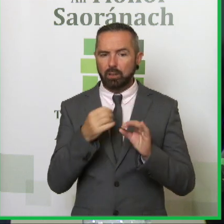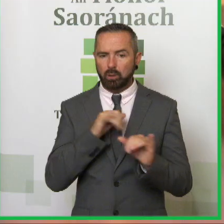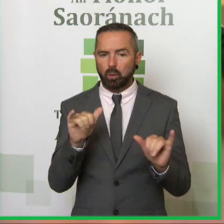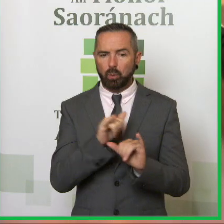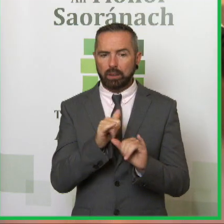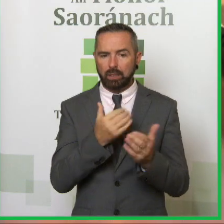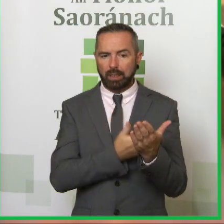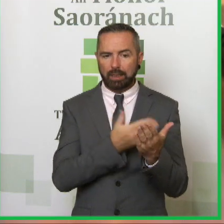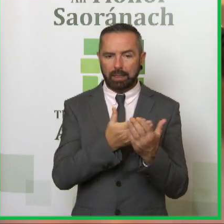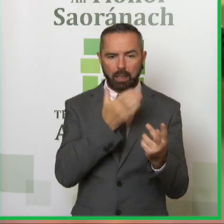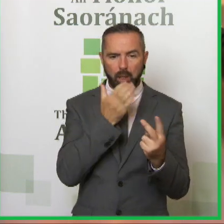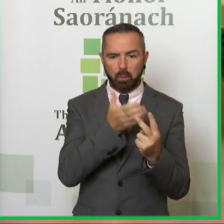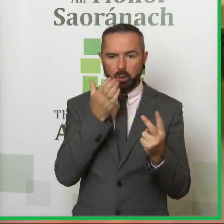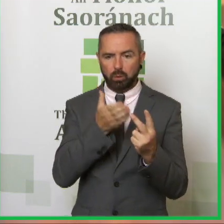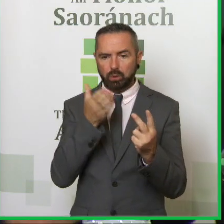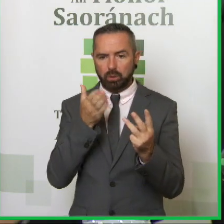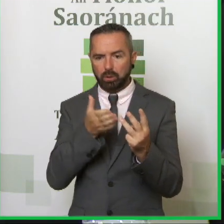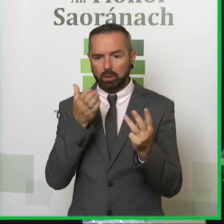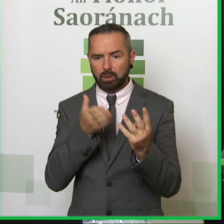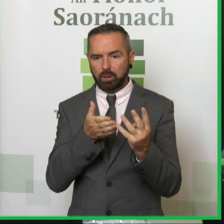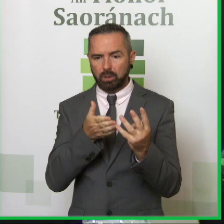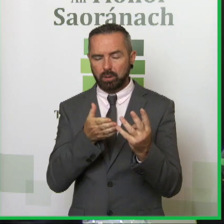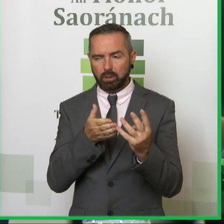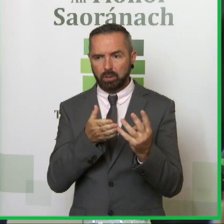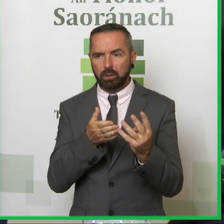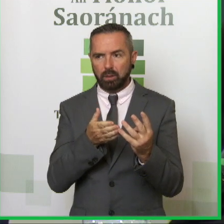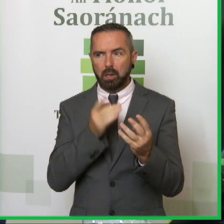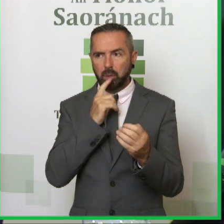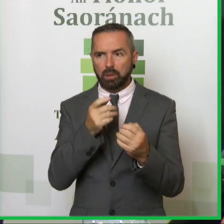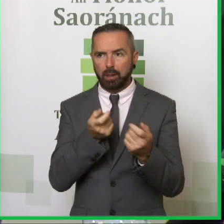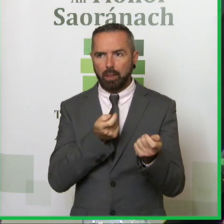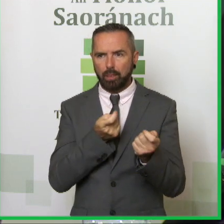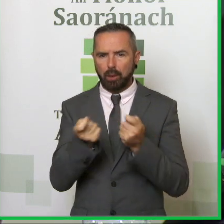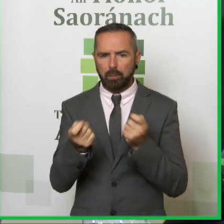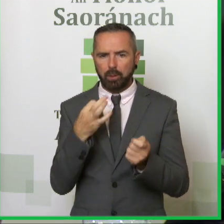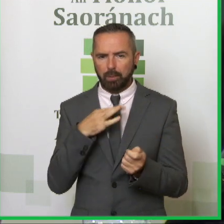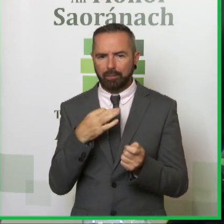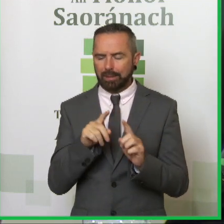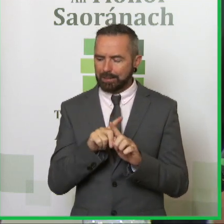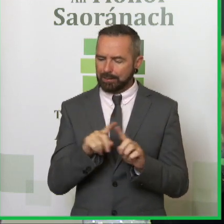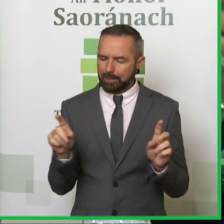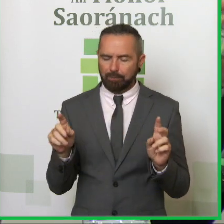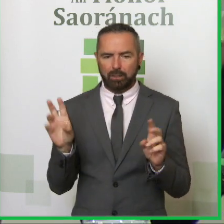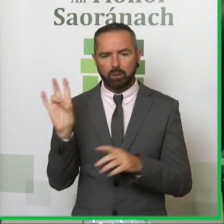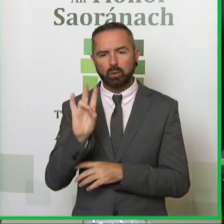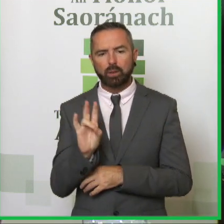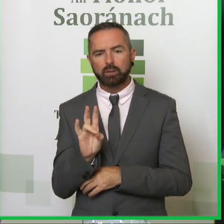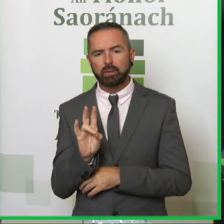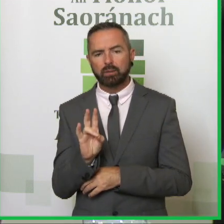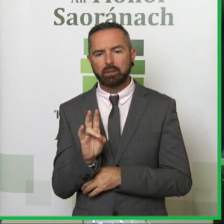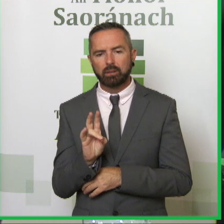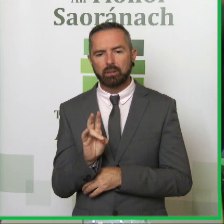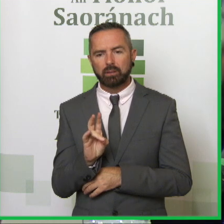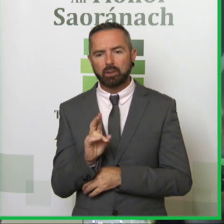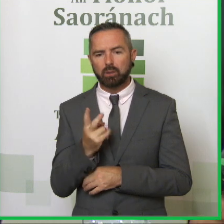approach would be taken for them, right? Yeah. The question of the therapeutic benefits is a different question in a sense, right? So they are